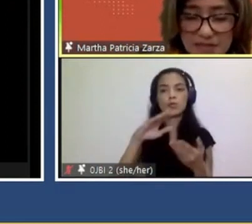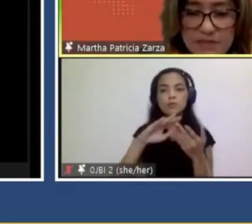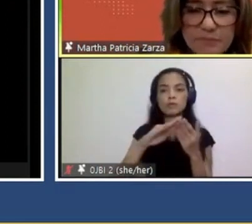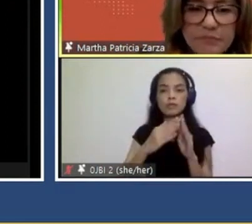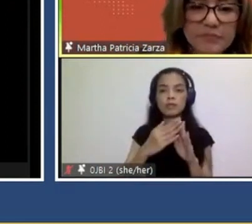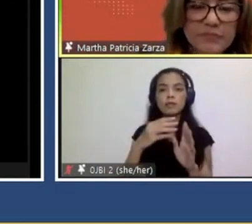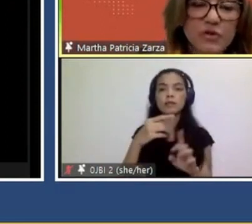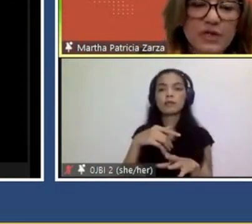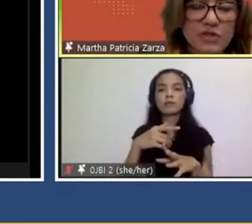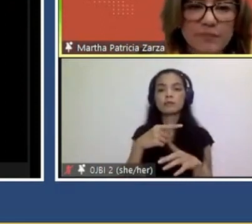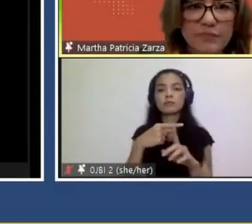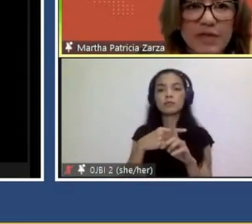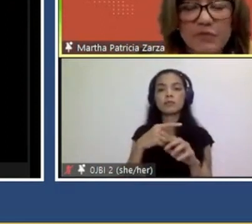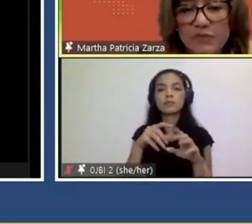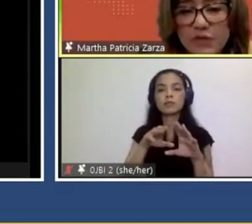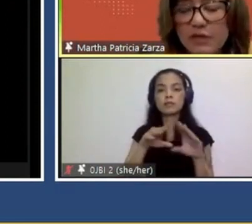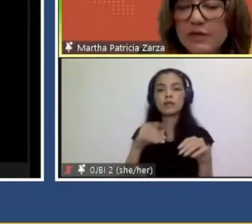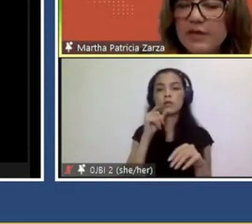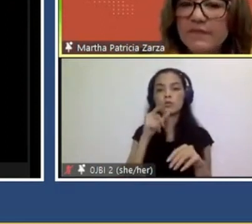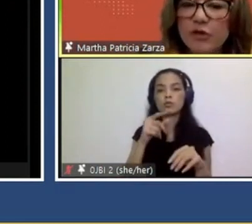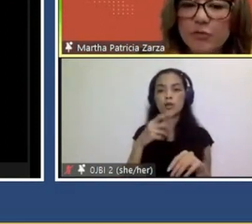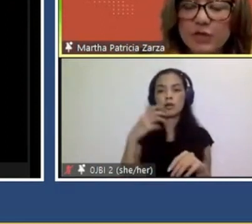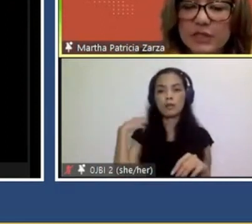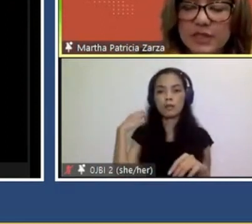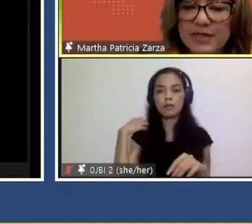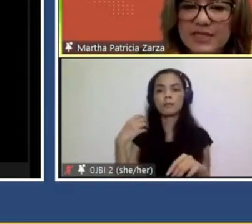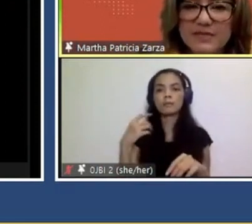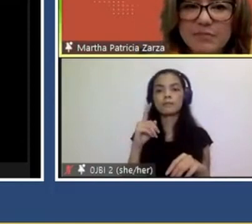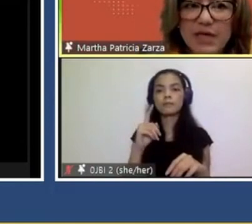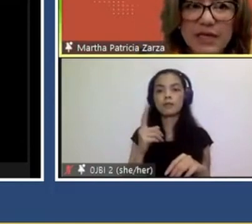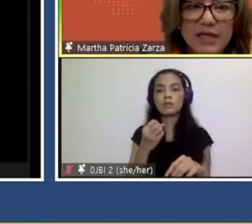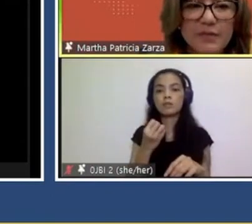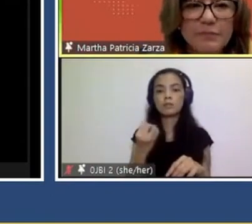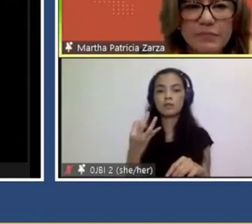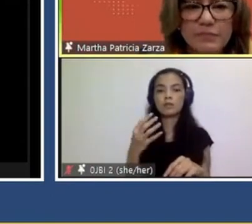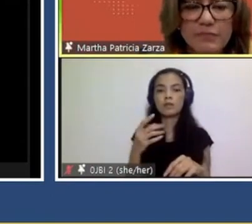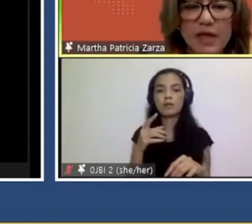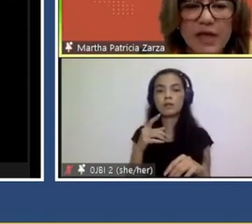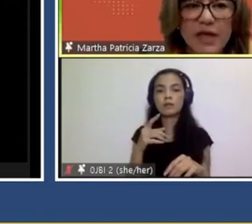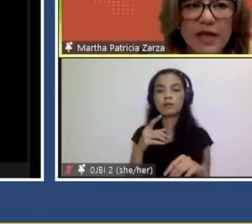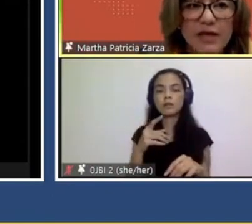United States. So at some time of the year, the community is mainly